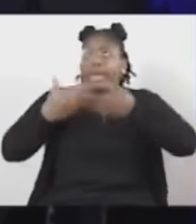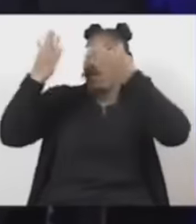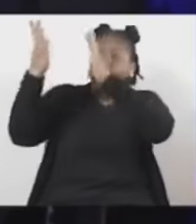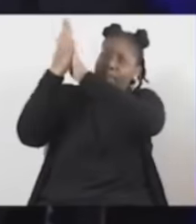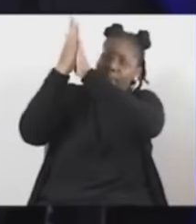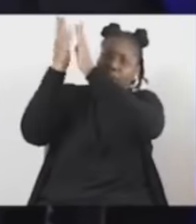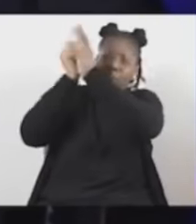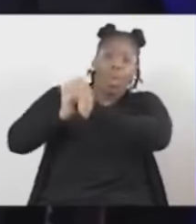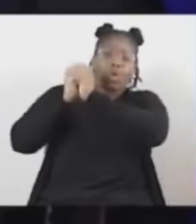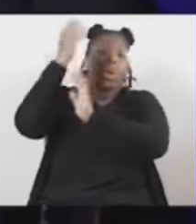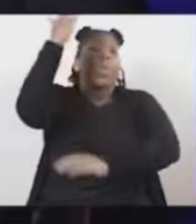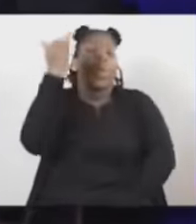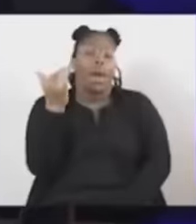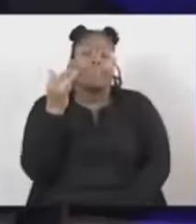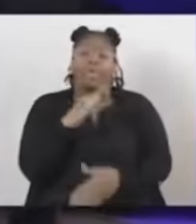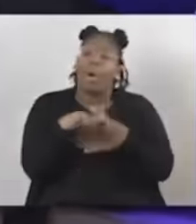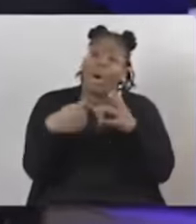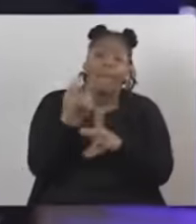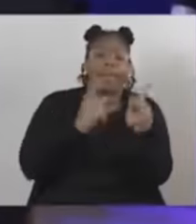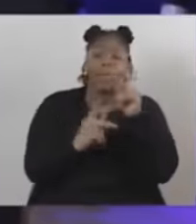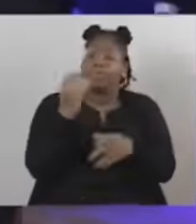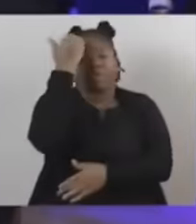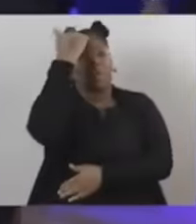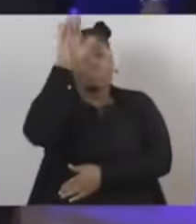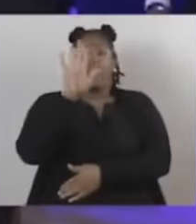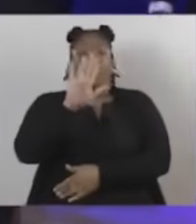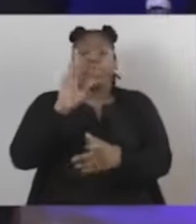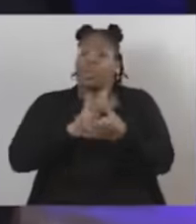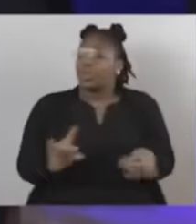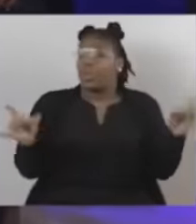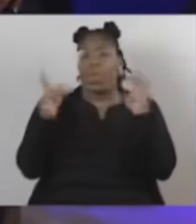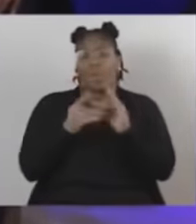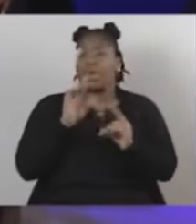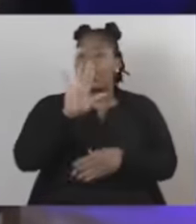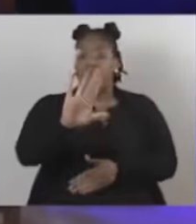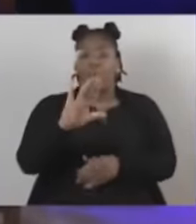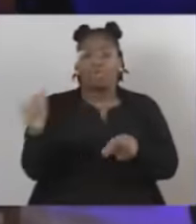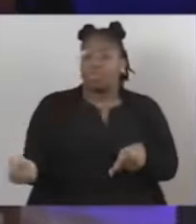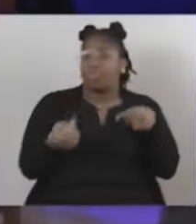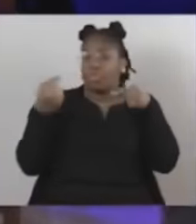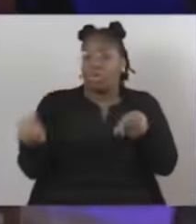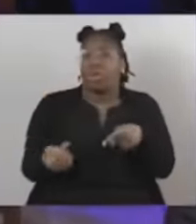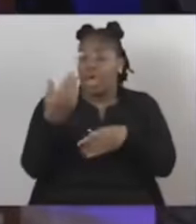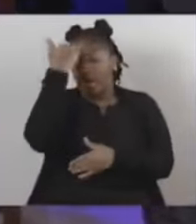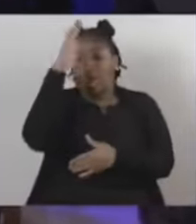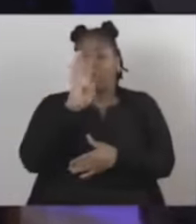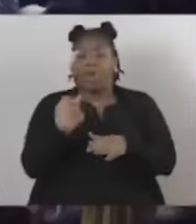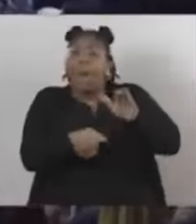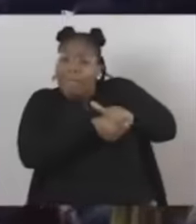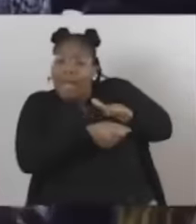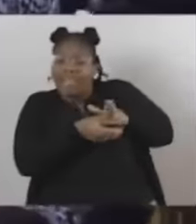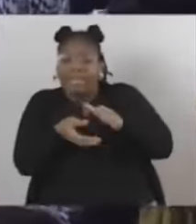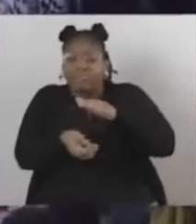feeling embarrassed is because almost everybody in here don't know anything about how ugly you acted when you were in the courtyard.